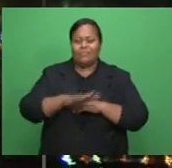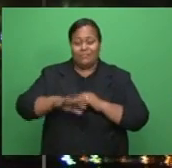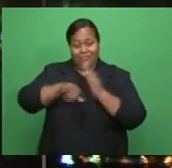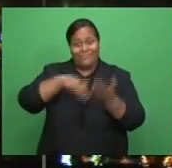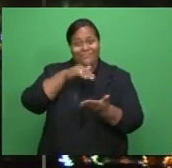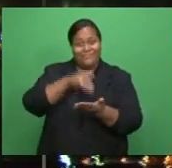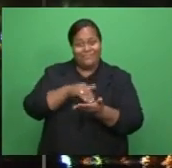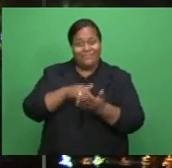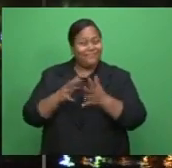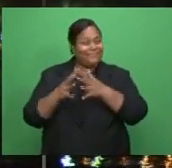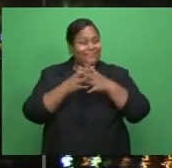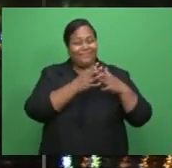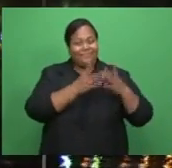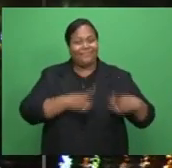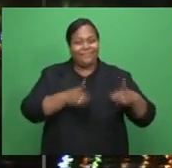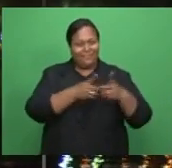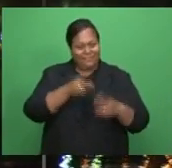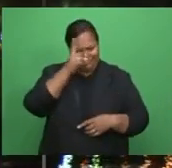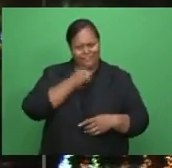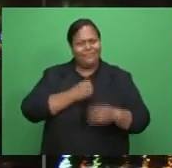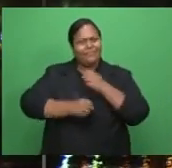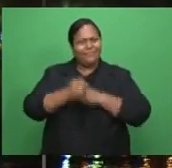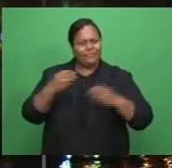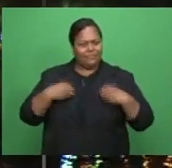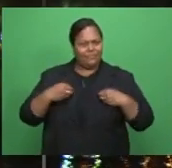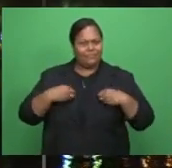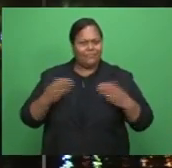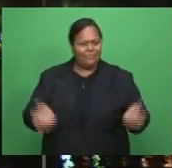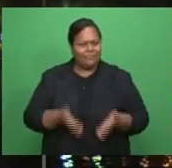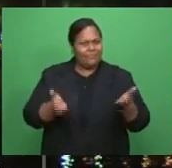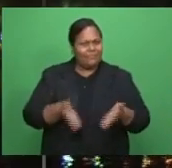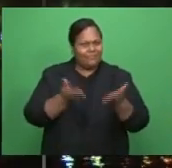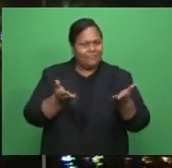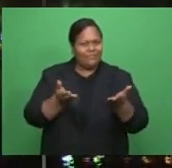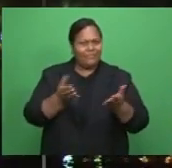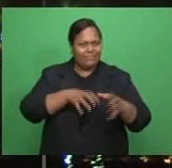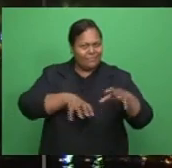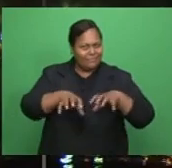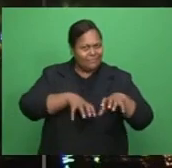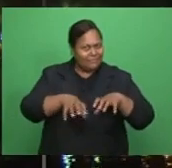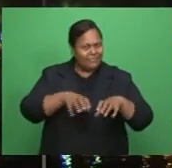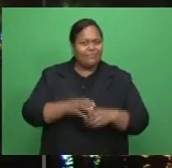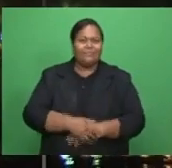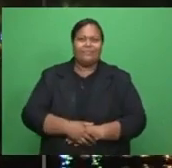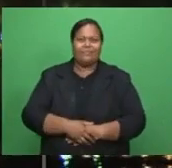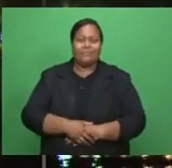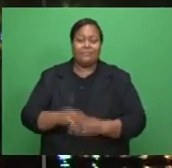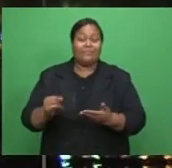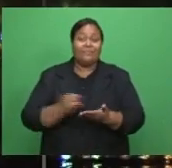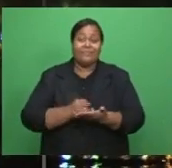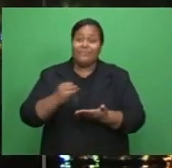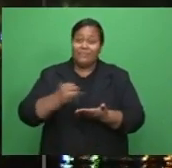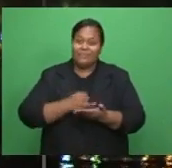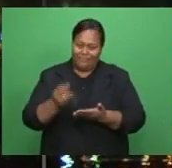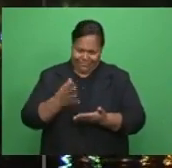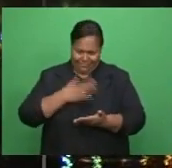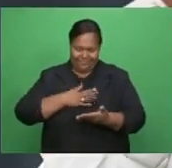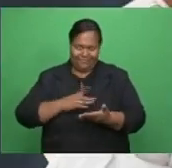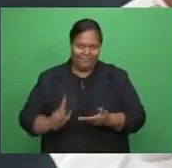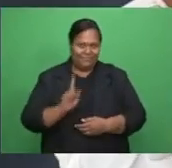divisions that can be commercialized to increase business activity and boost investor confidence. Kelly Vavala